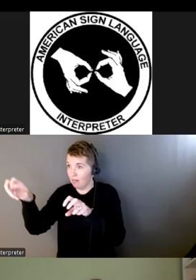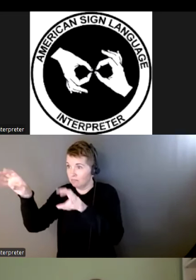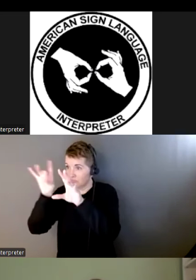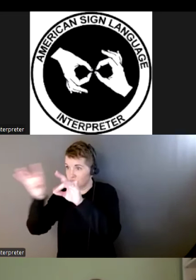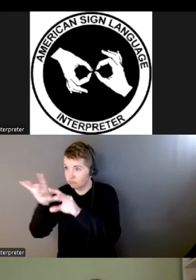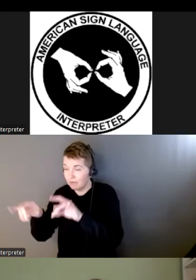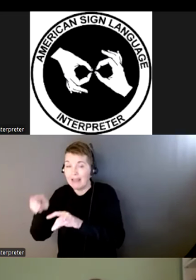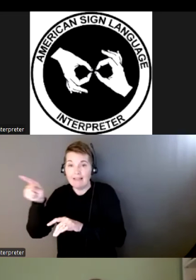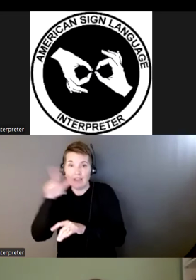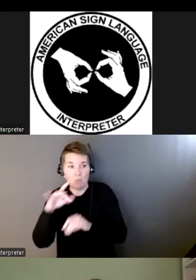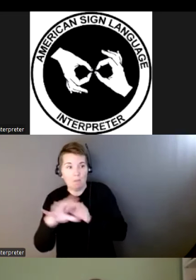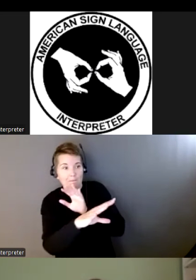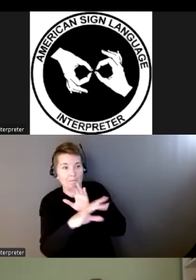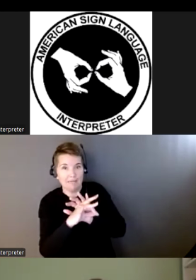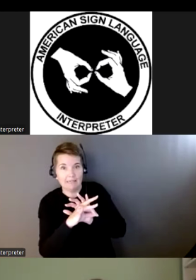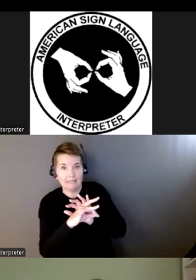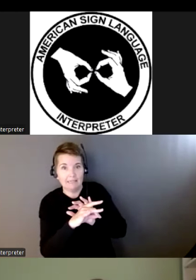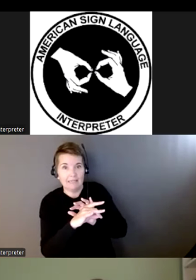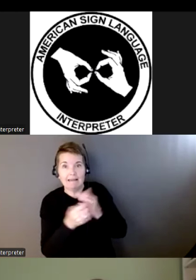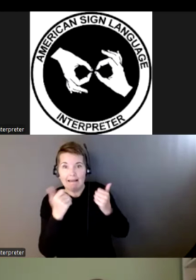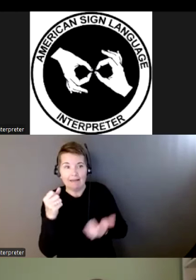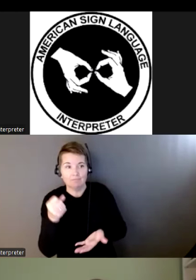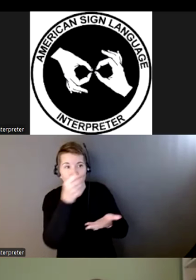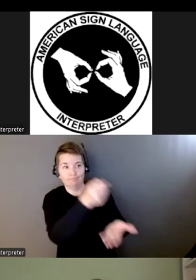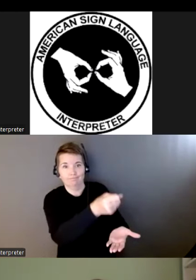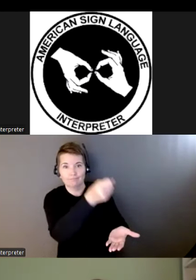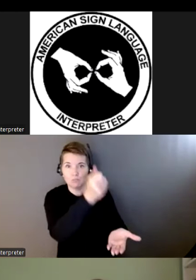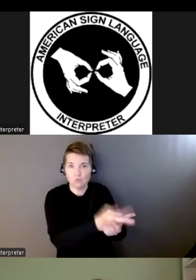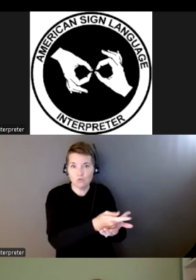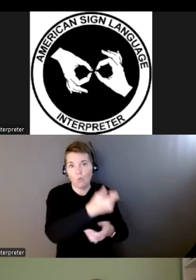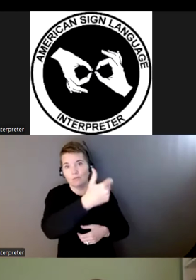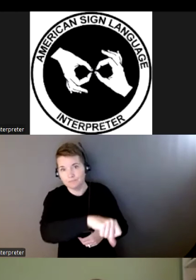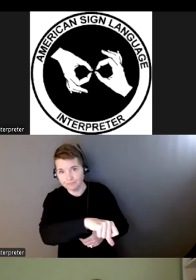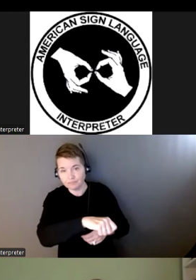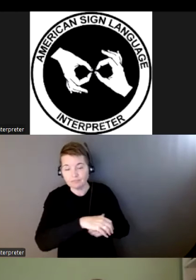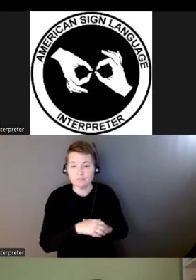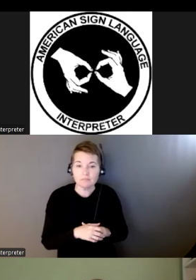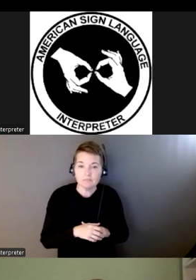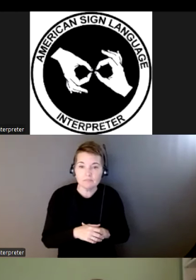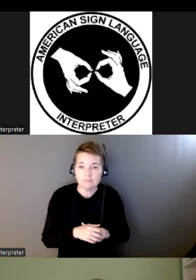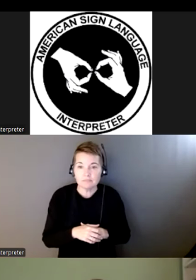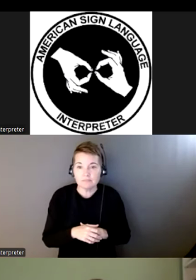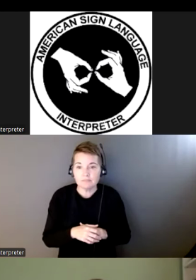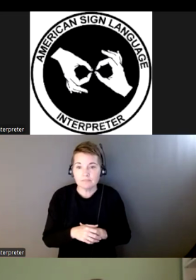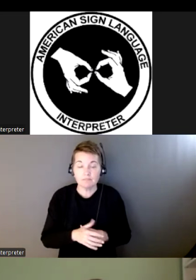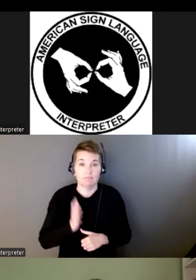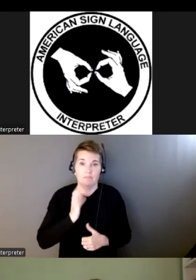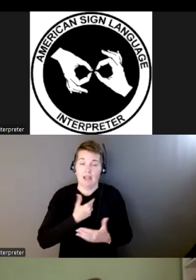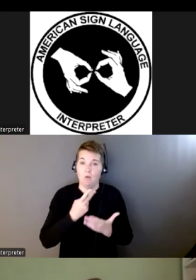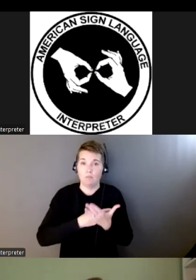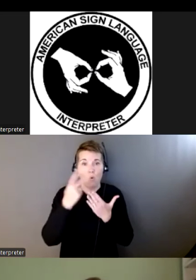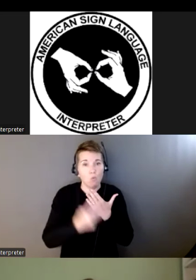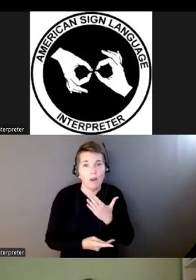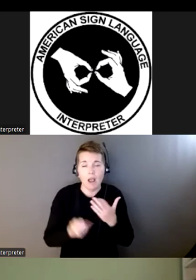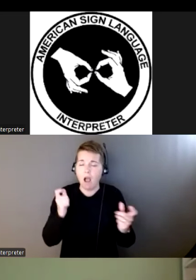selects applications that are getting funded. So really, it's a very dynamic and responsive program, and